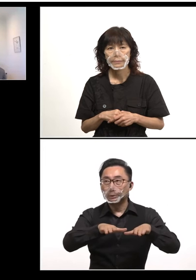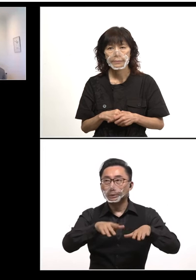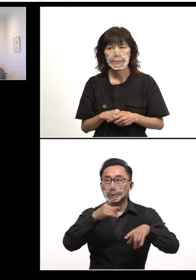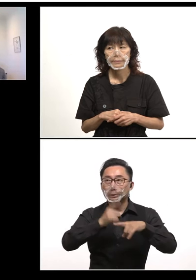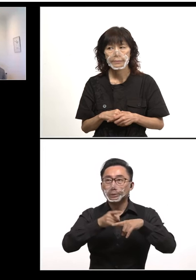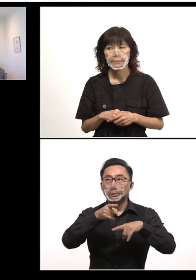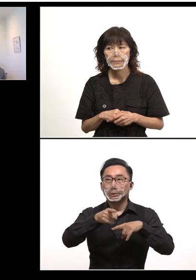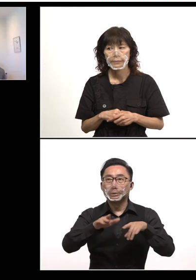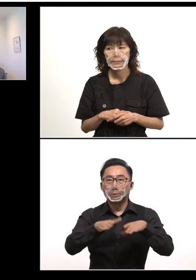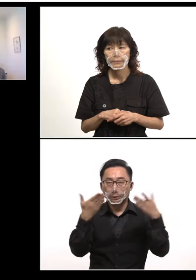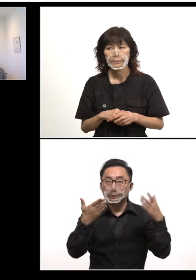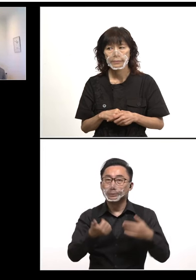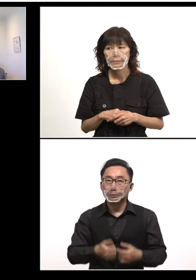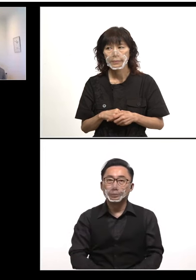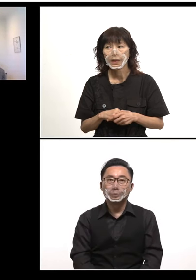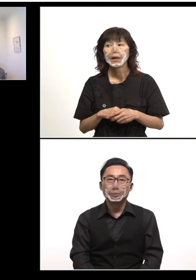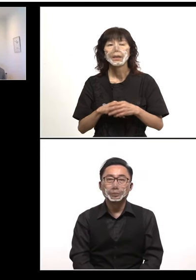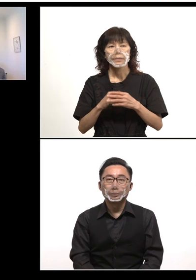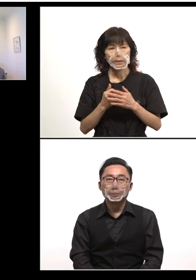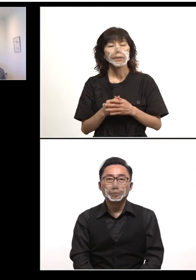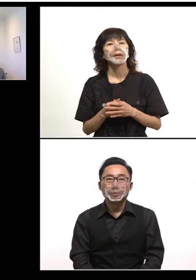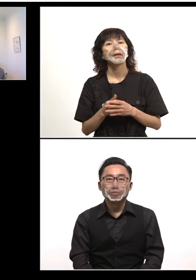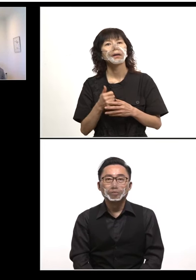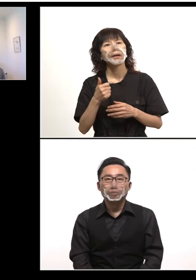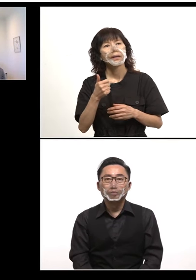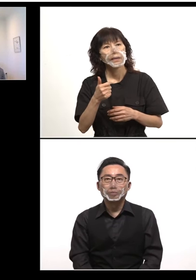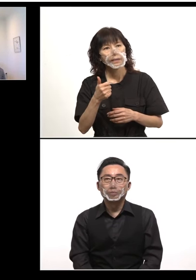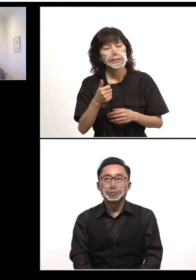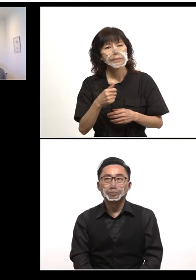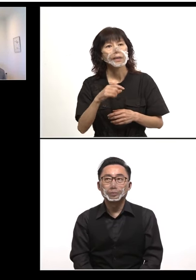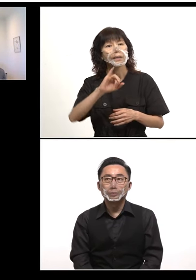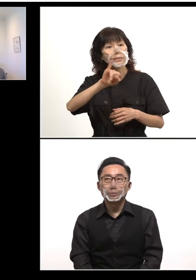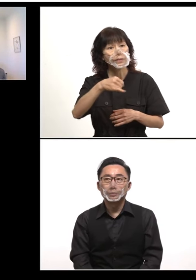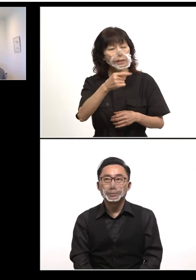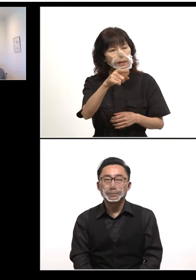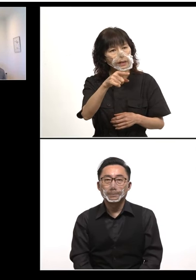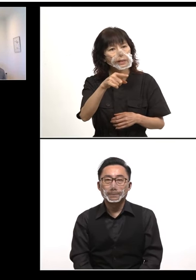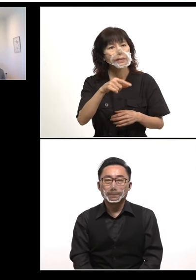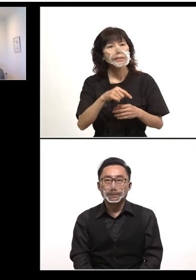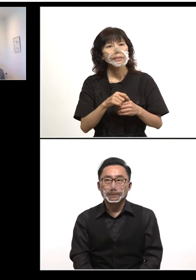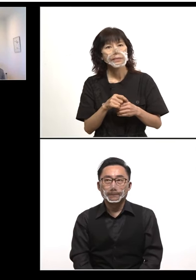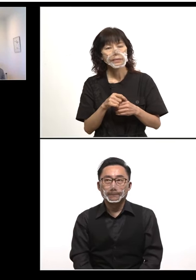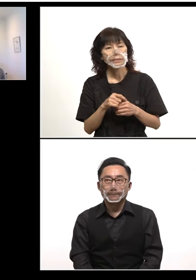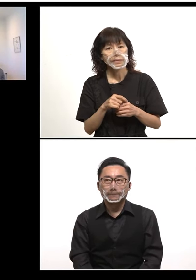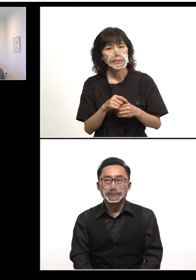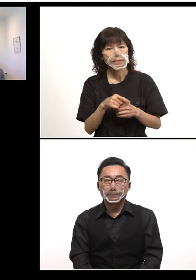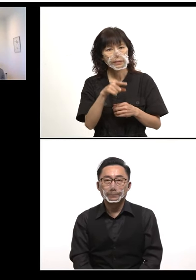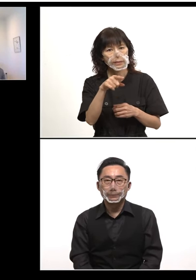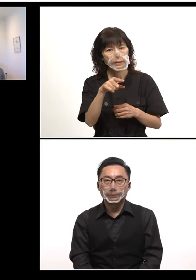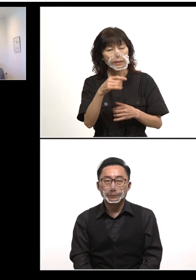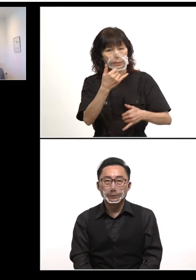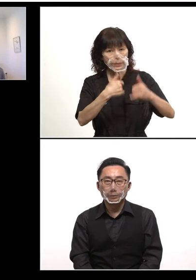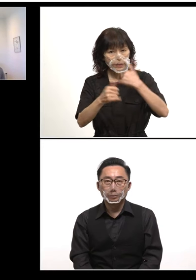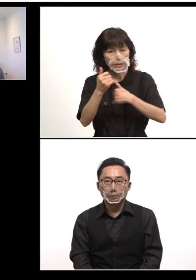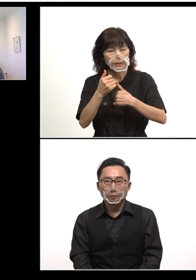Great, thanks. Now, John, you have been creating your own show, and is it the reason behind,